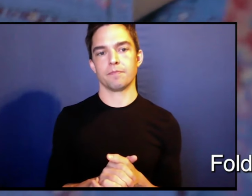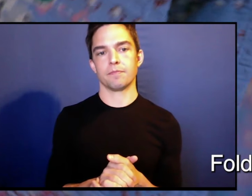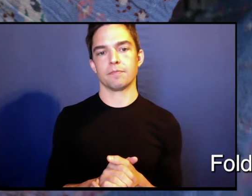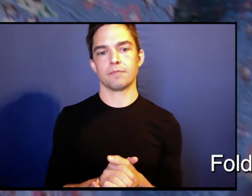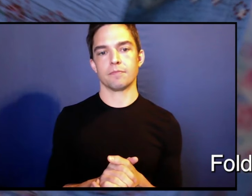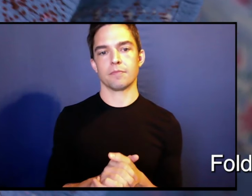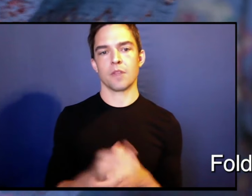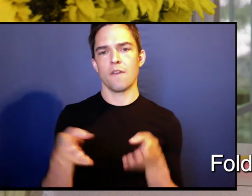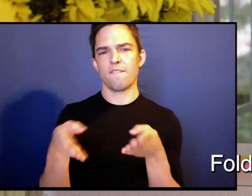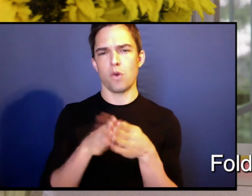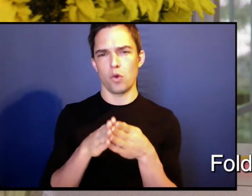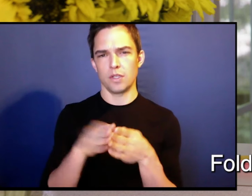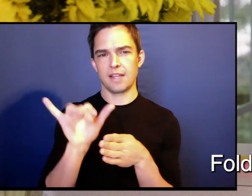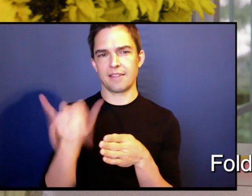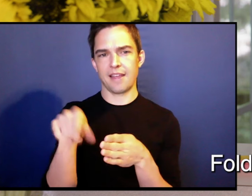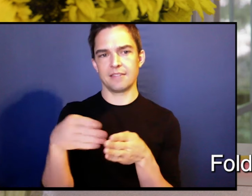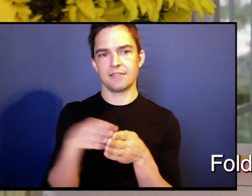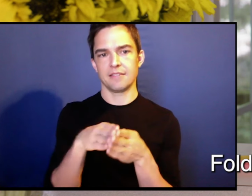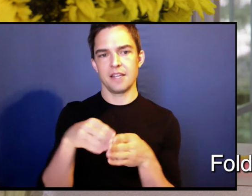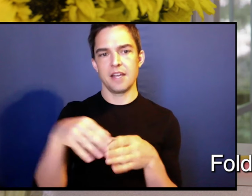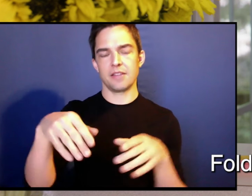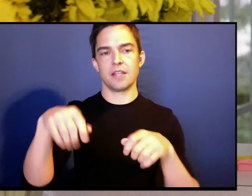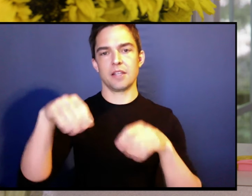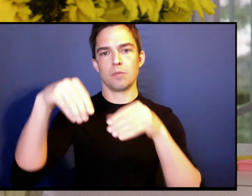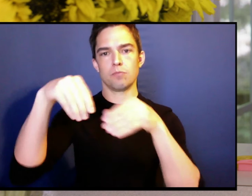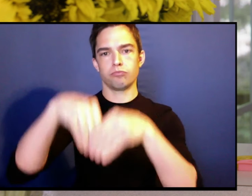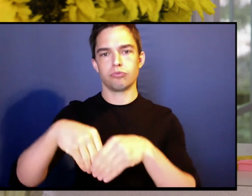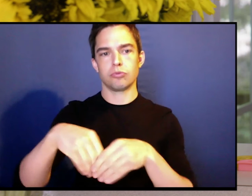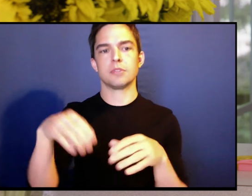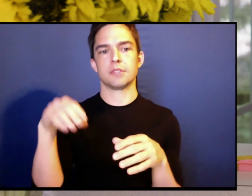half like this and then back in there you go.